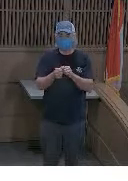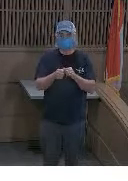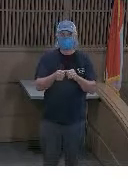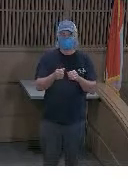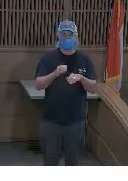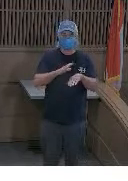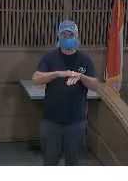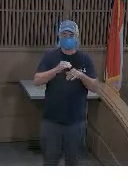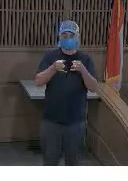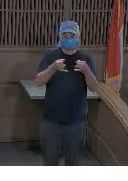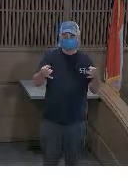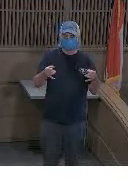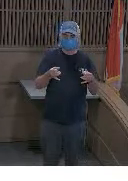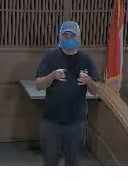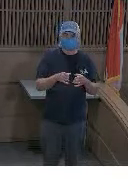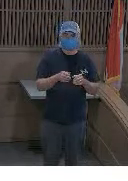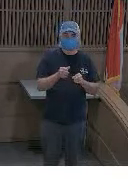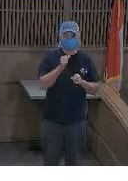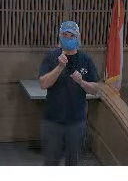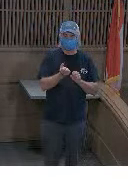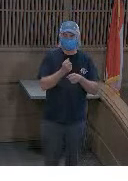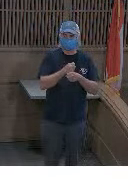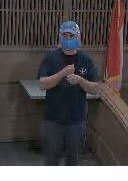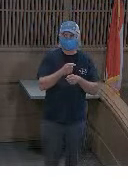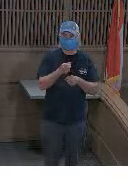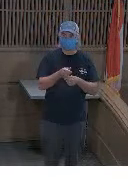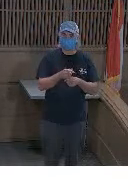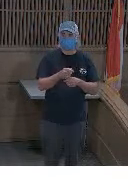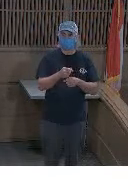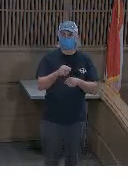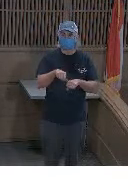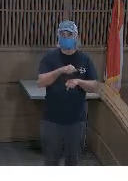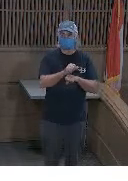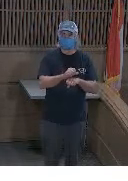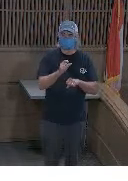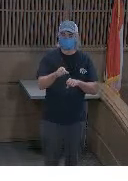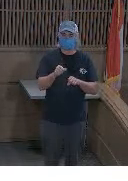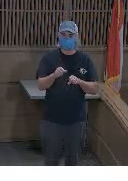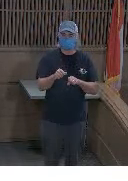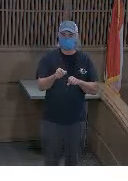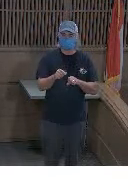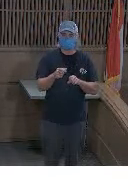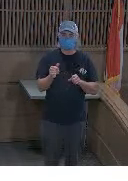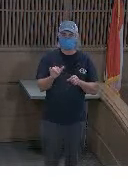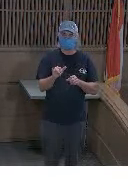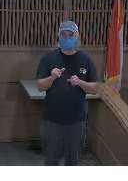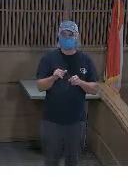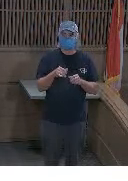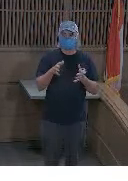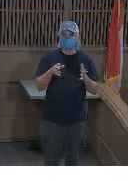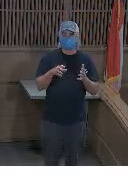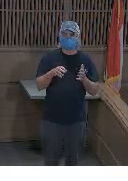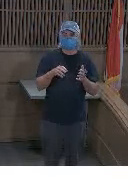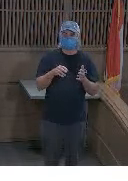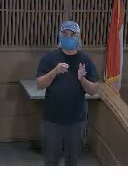appointment, you're just pre-registering. And you can show up anytime between 9 a.m. and 6 p.m. And another good thing about this is once